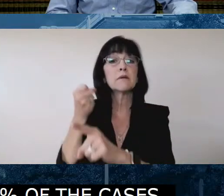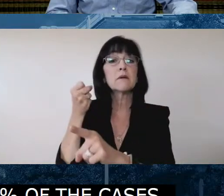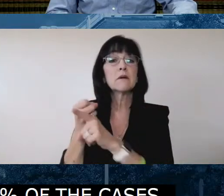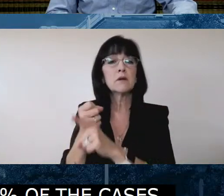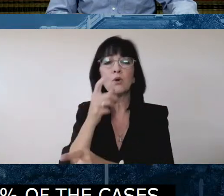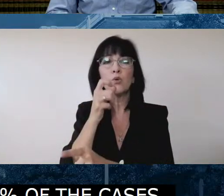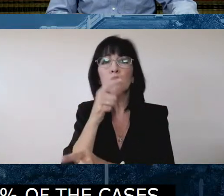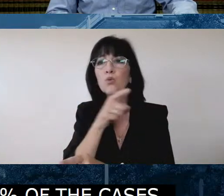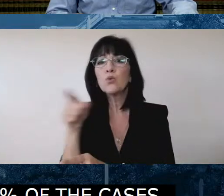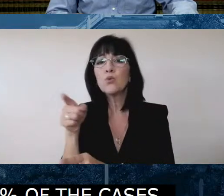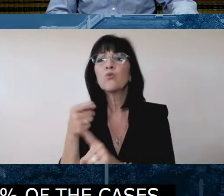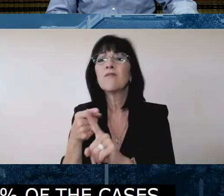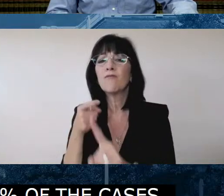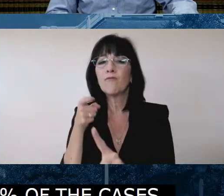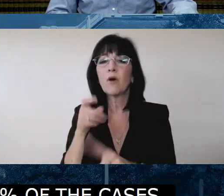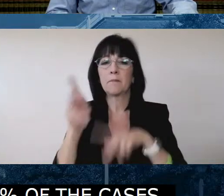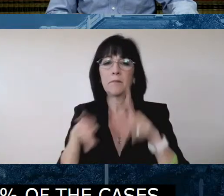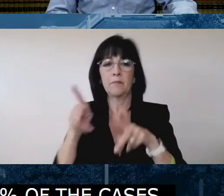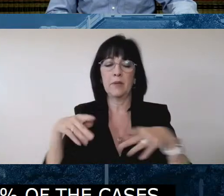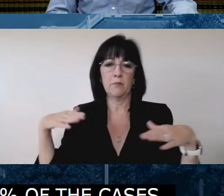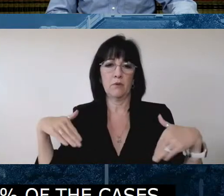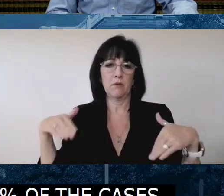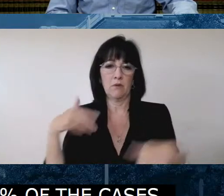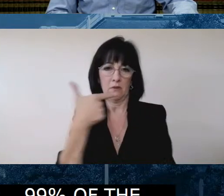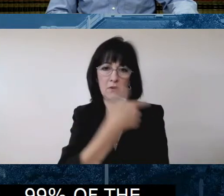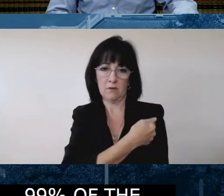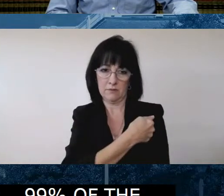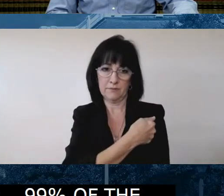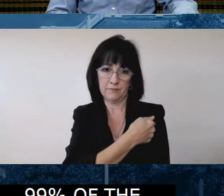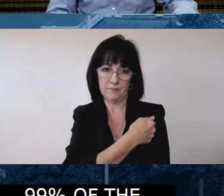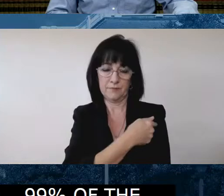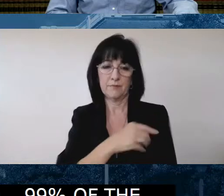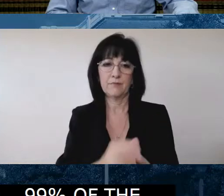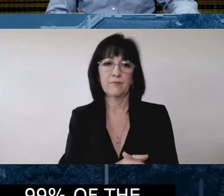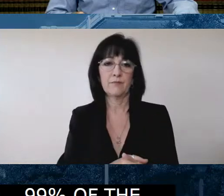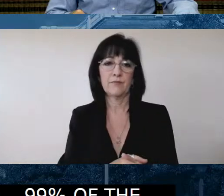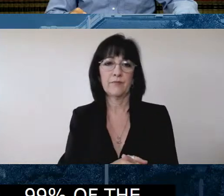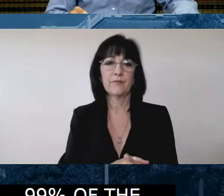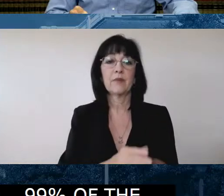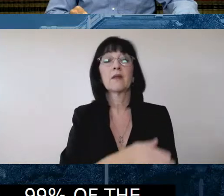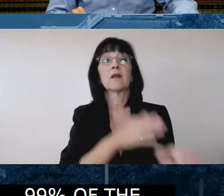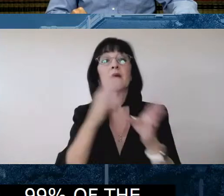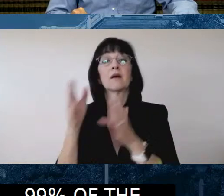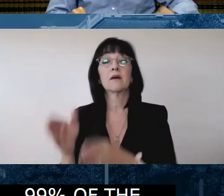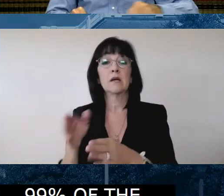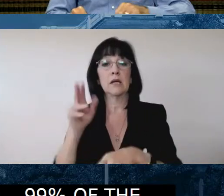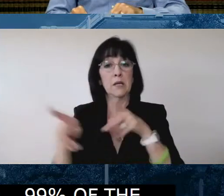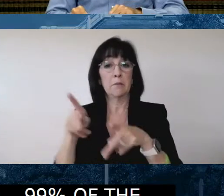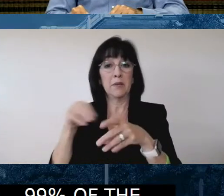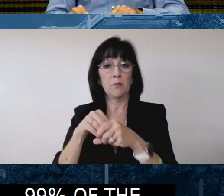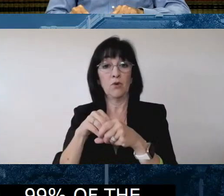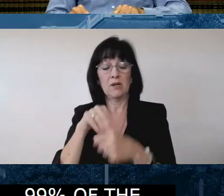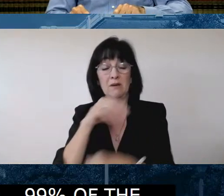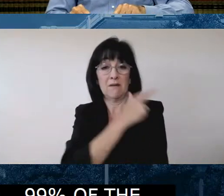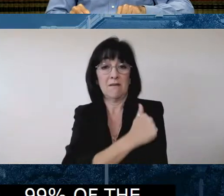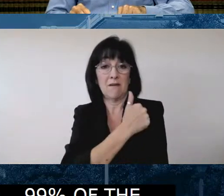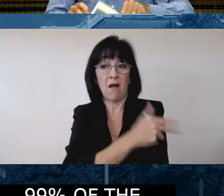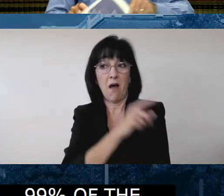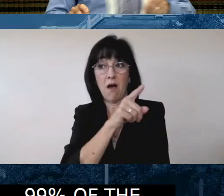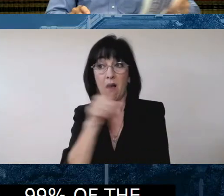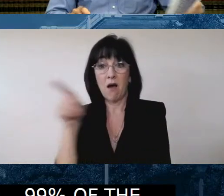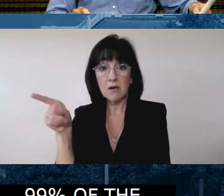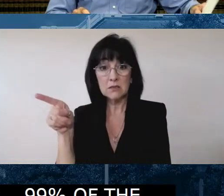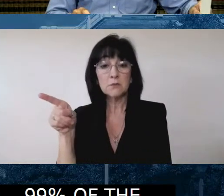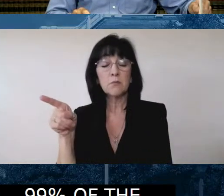of the hospitalizations similarly are among the unvaccinated, and a very, very